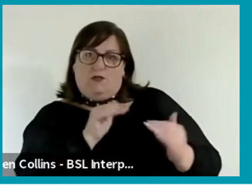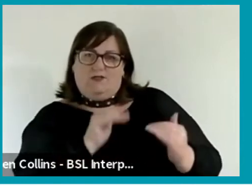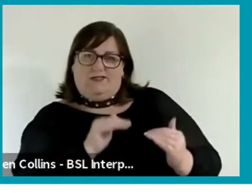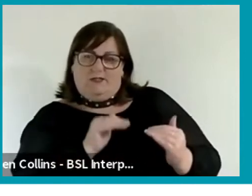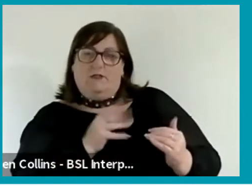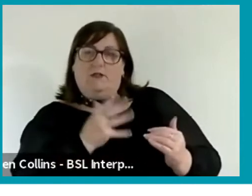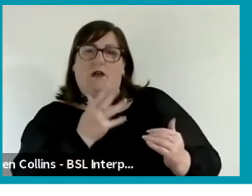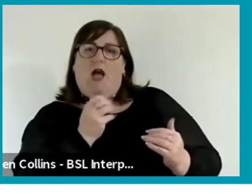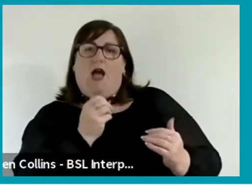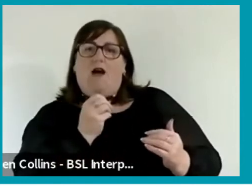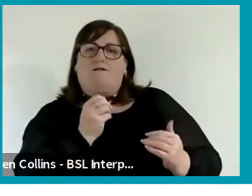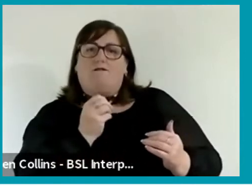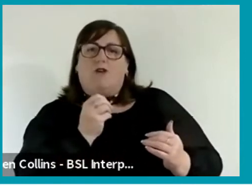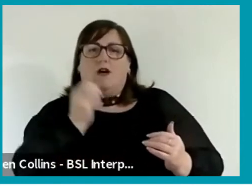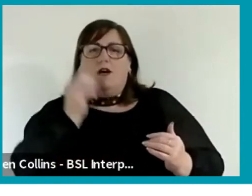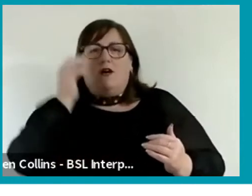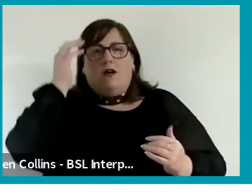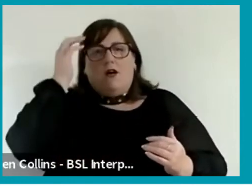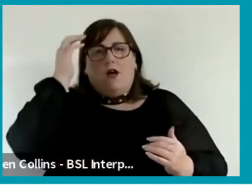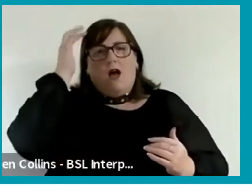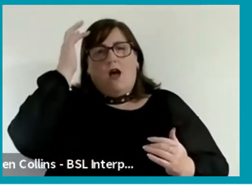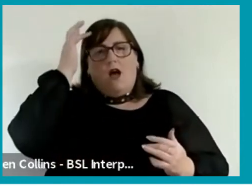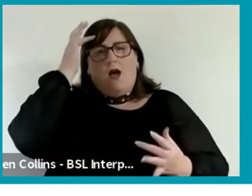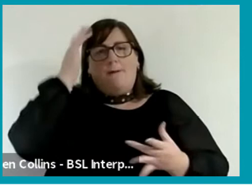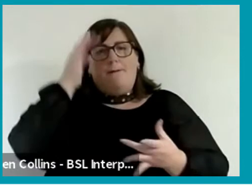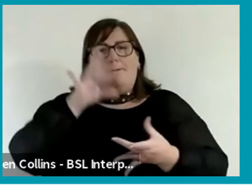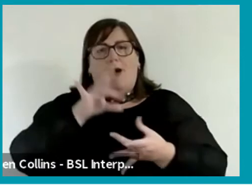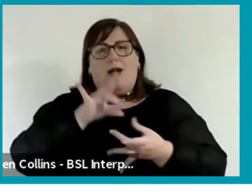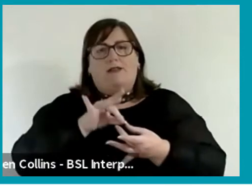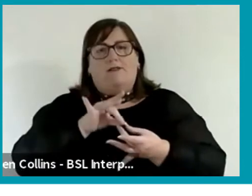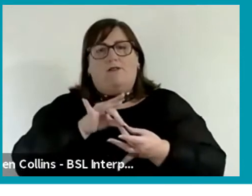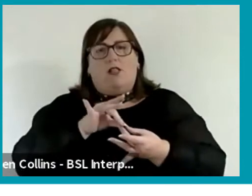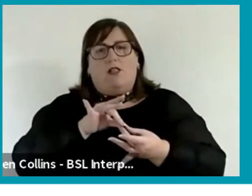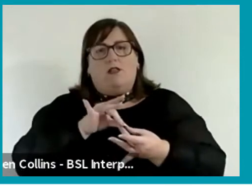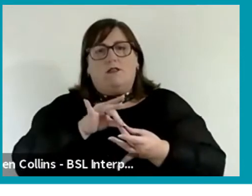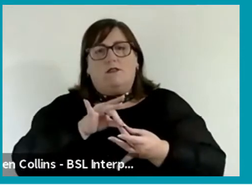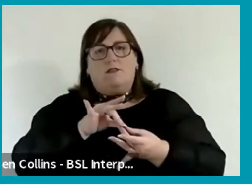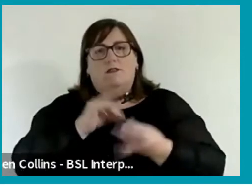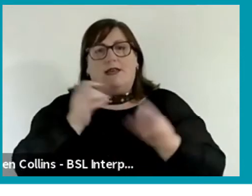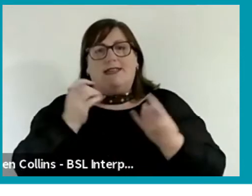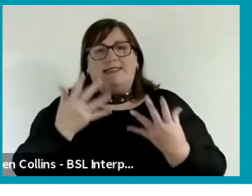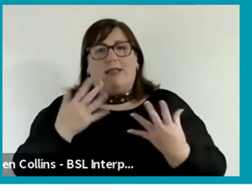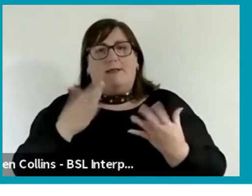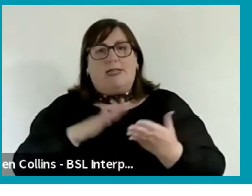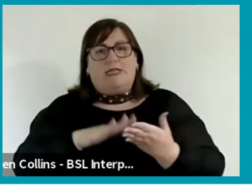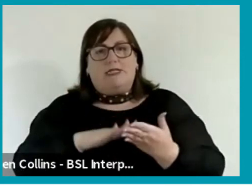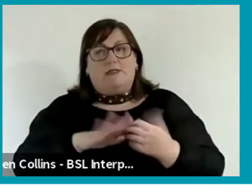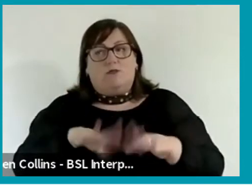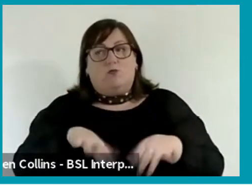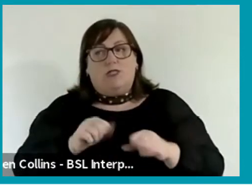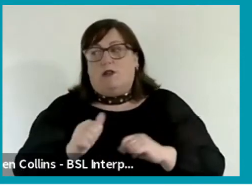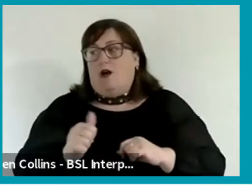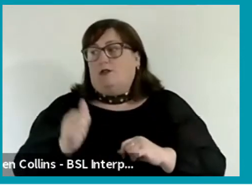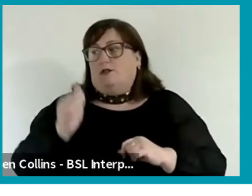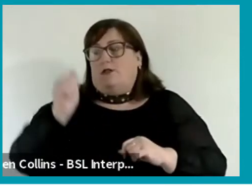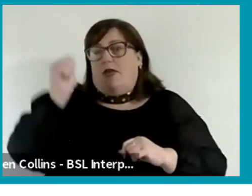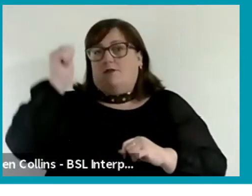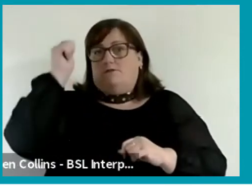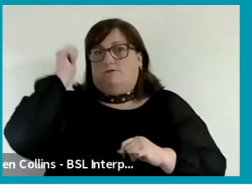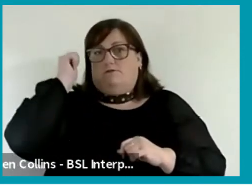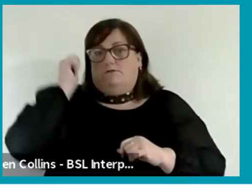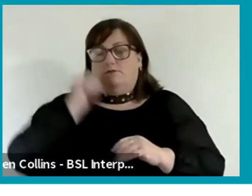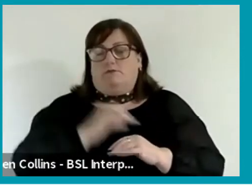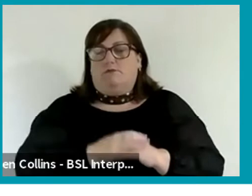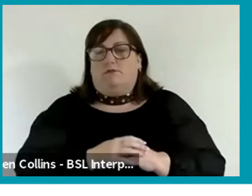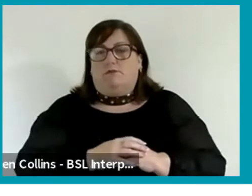at 8:30, they all have 10 minutes of mindfulness. That's something we've just employed for our Casios who are 9 months in. So they're going to do a bit of mindfulness